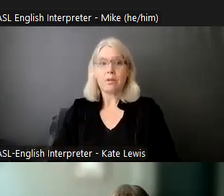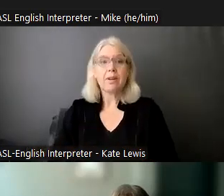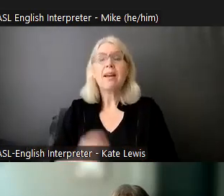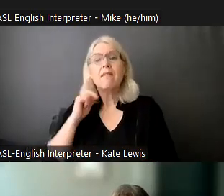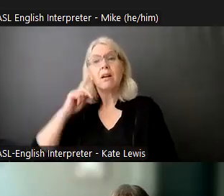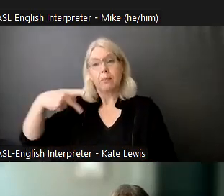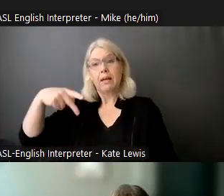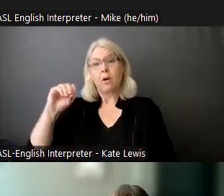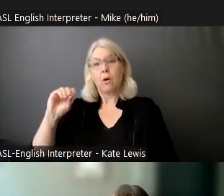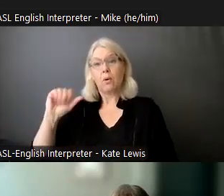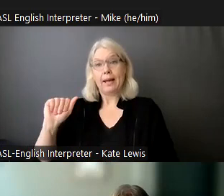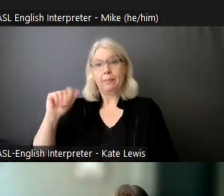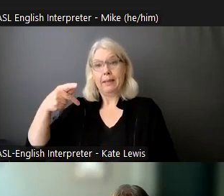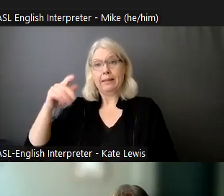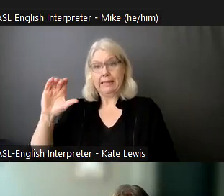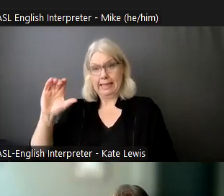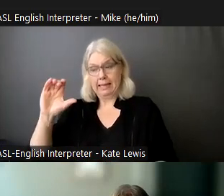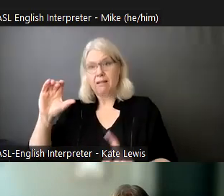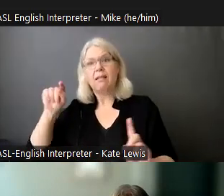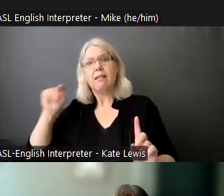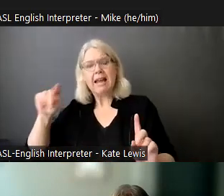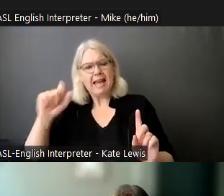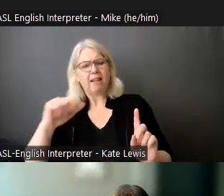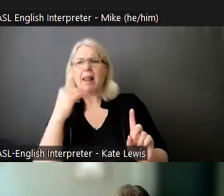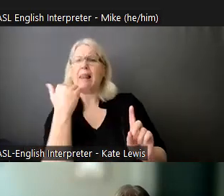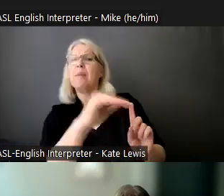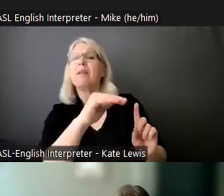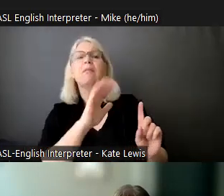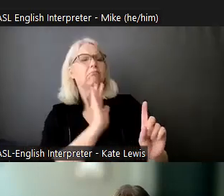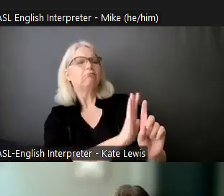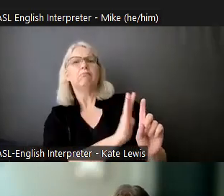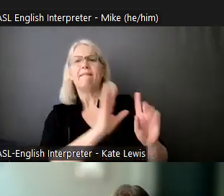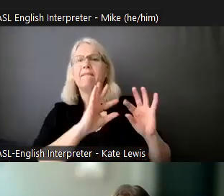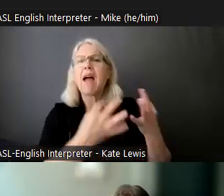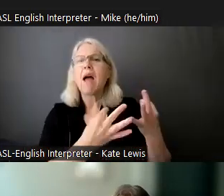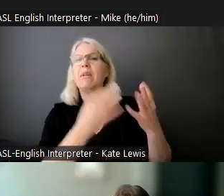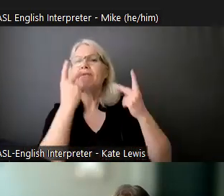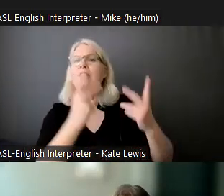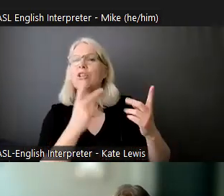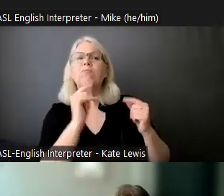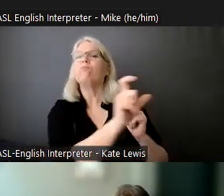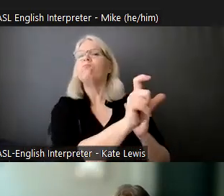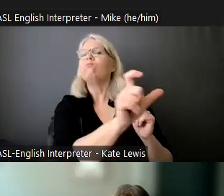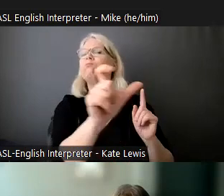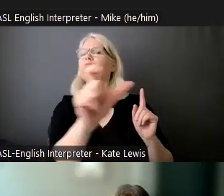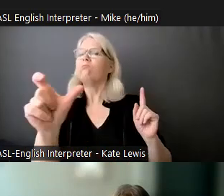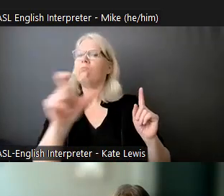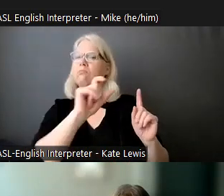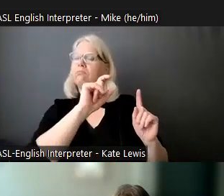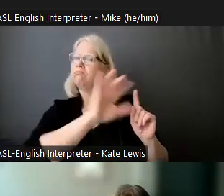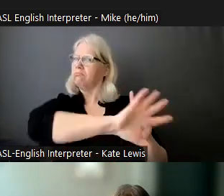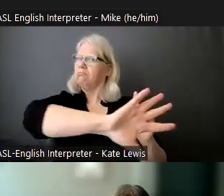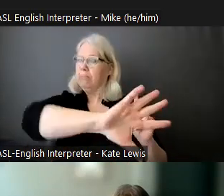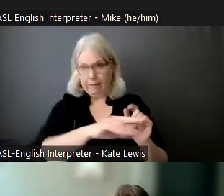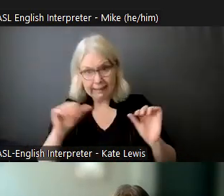with friends or family? So the power of their attorney for personal care only has authority to